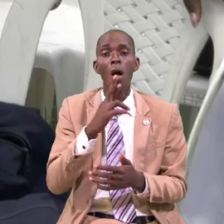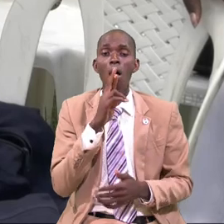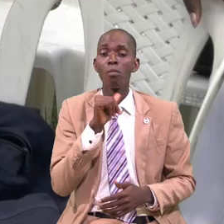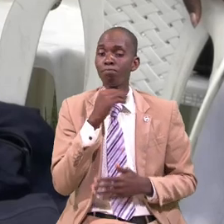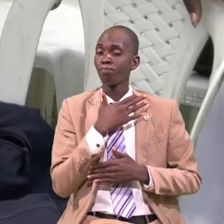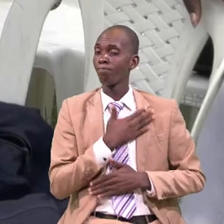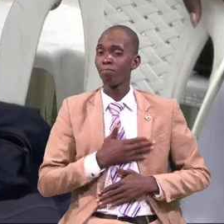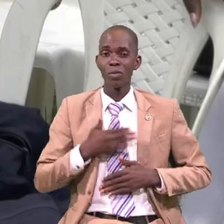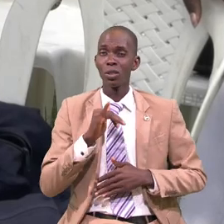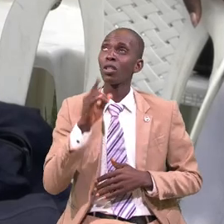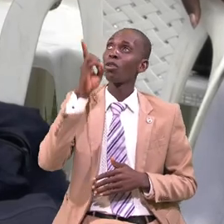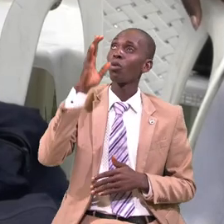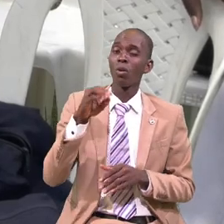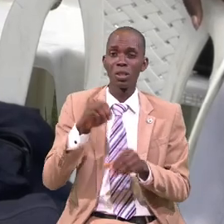preaching,